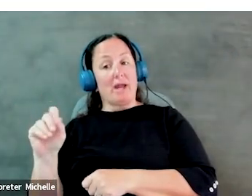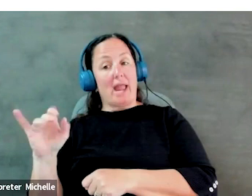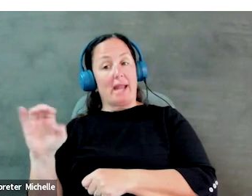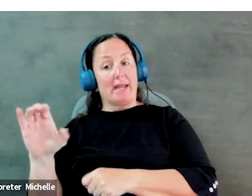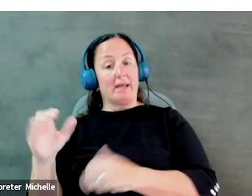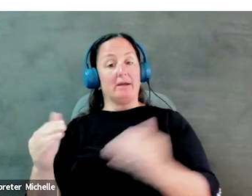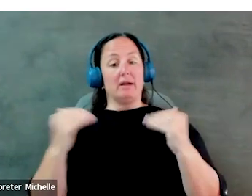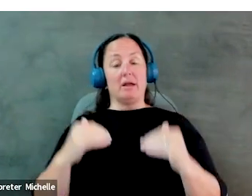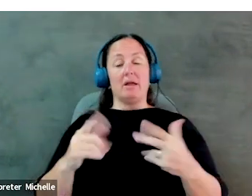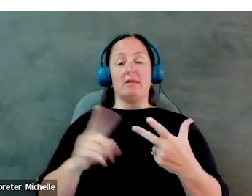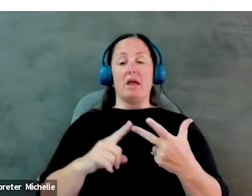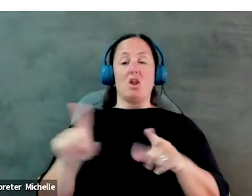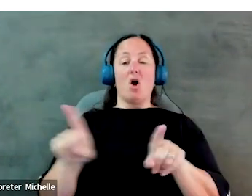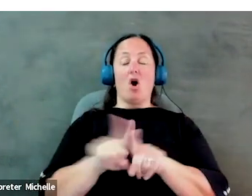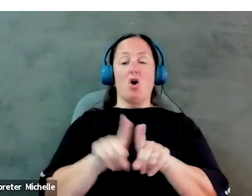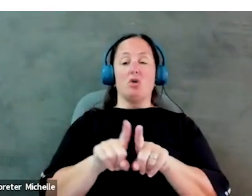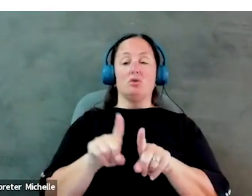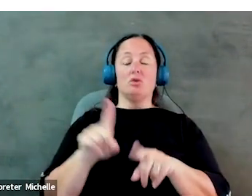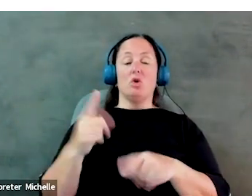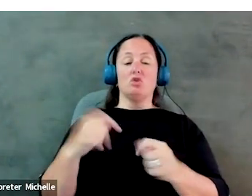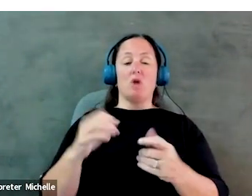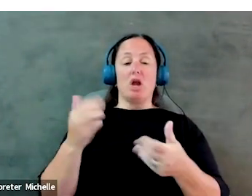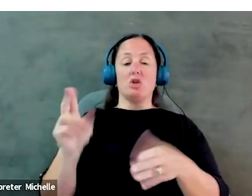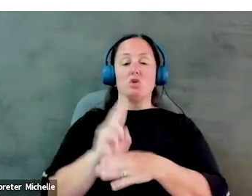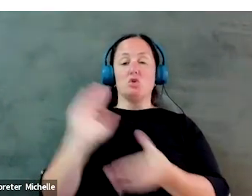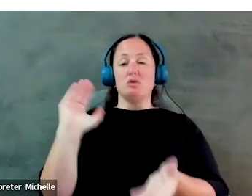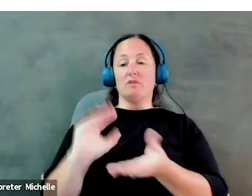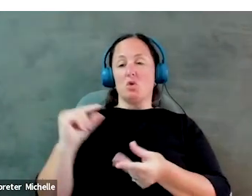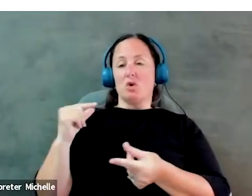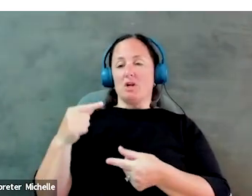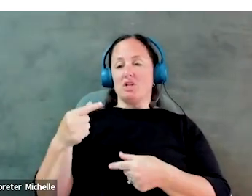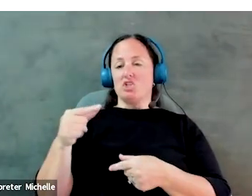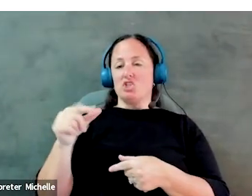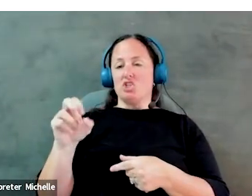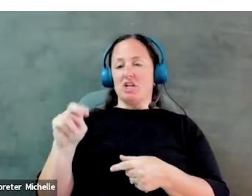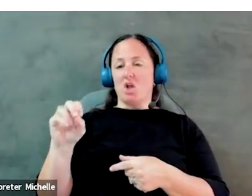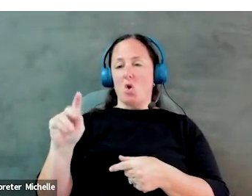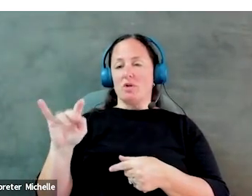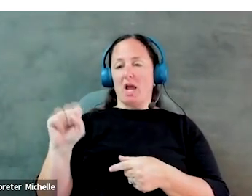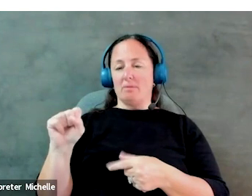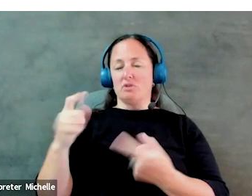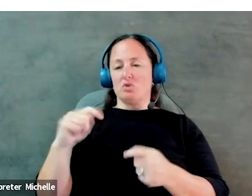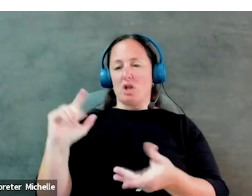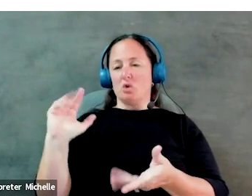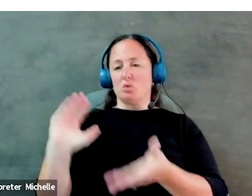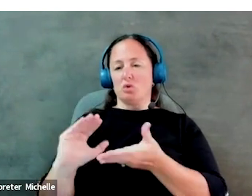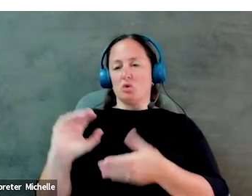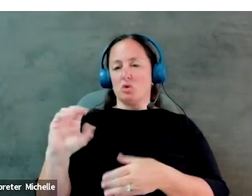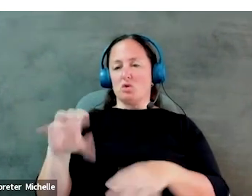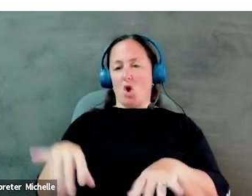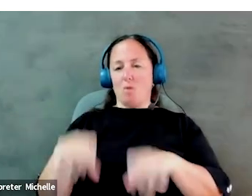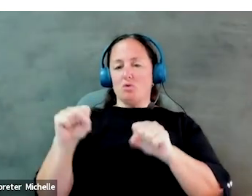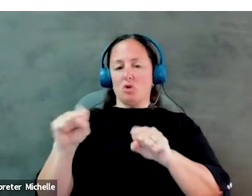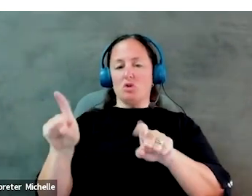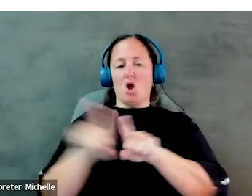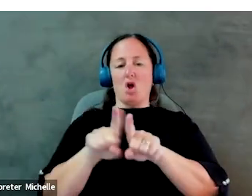always try to use pure genotypes to have a lower cadmium absorption, and also use